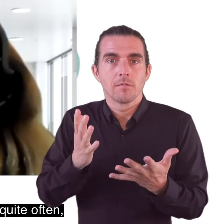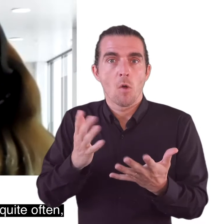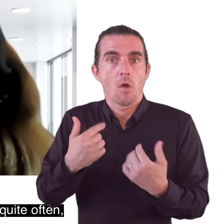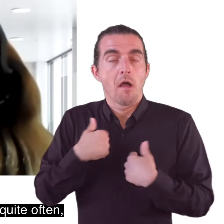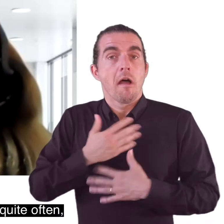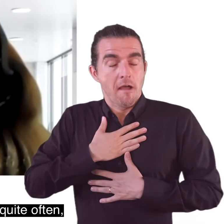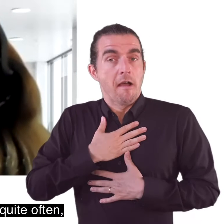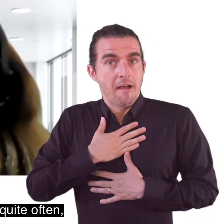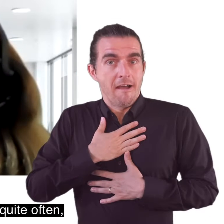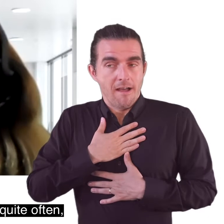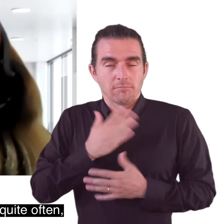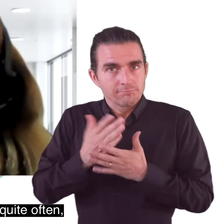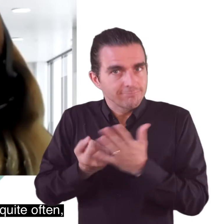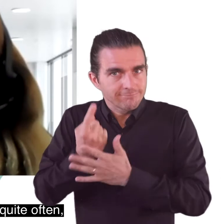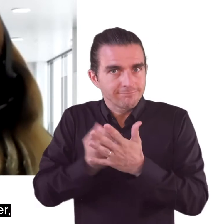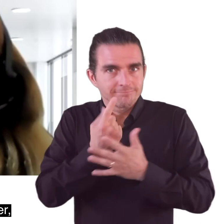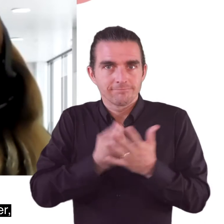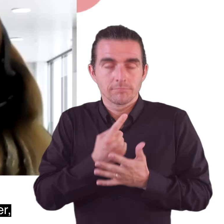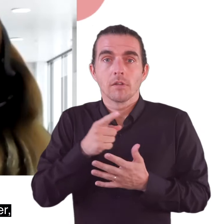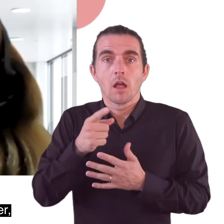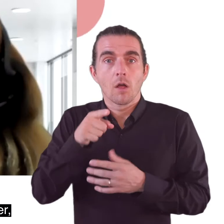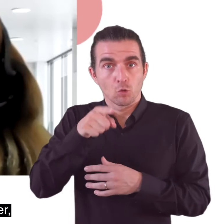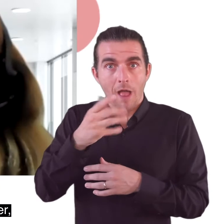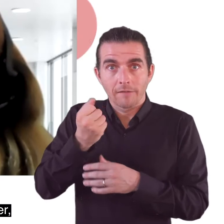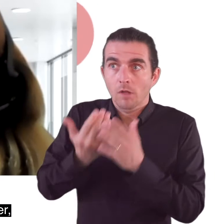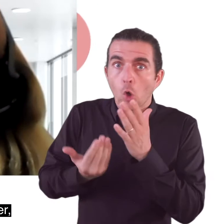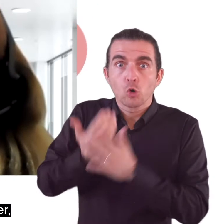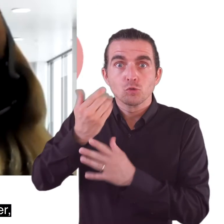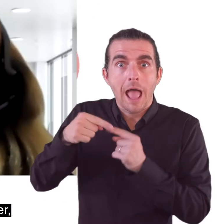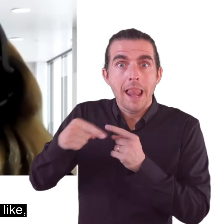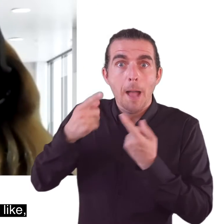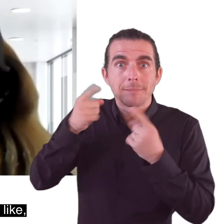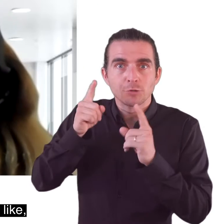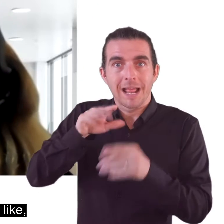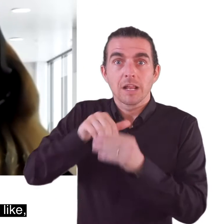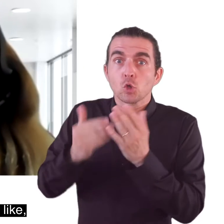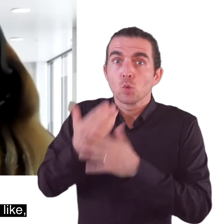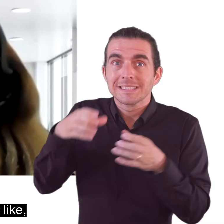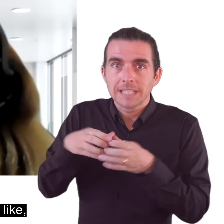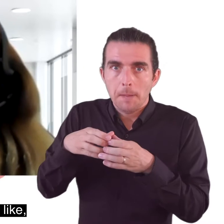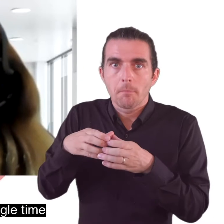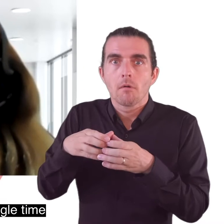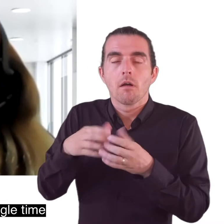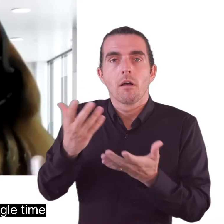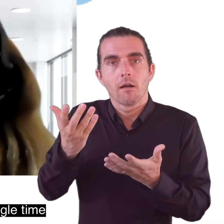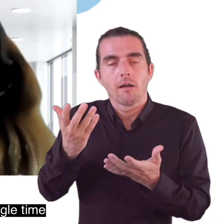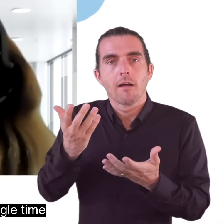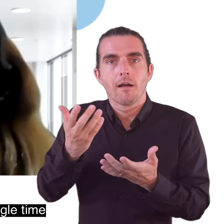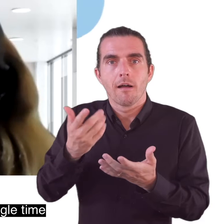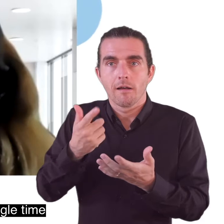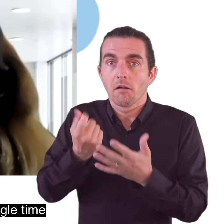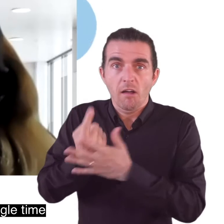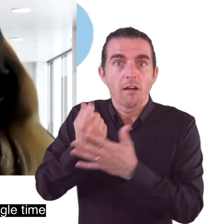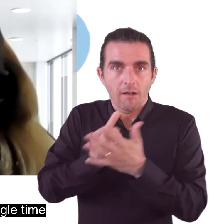what came to the fore was, quite often, every time that you get a new line manager, you're in a new team, it's like coming